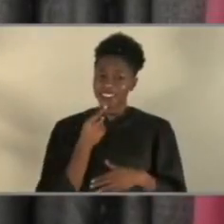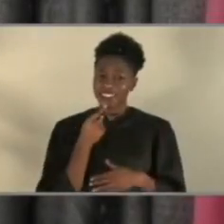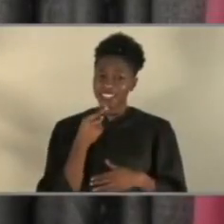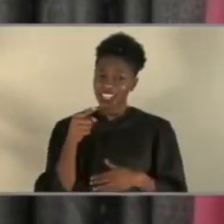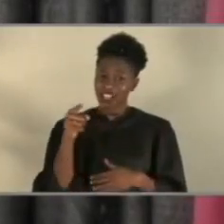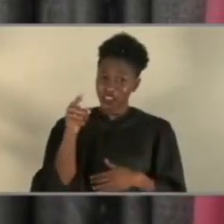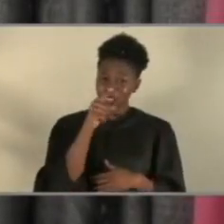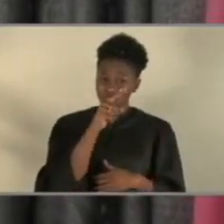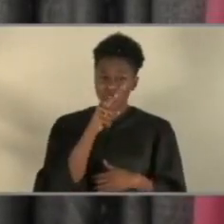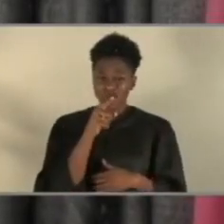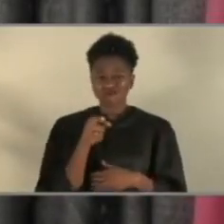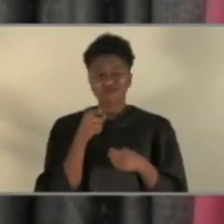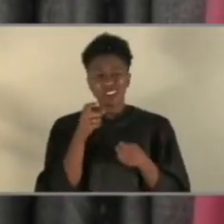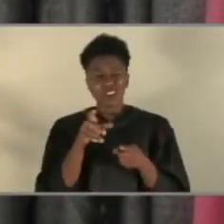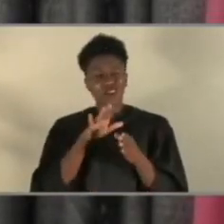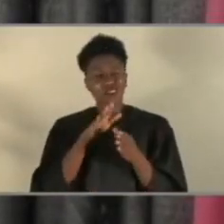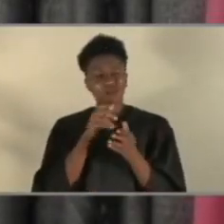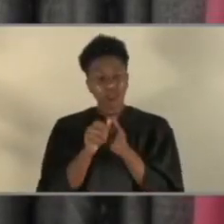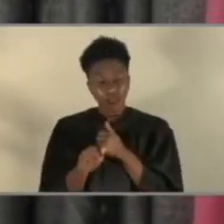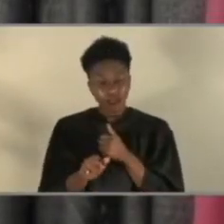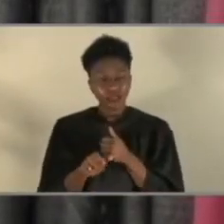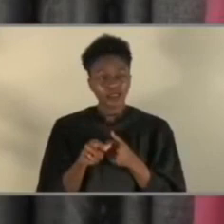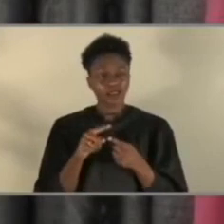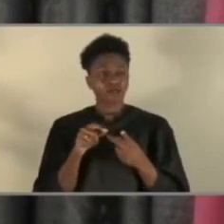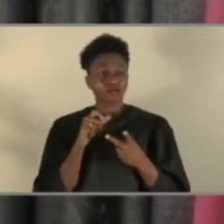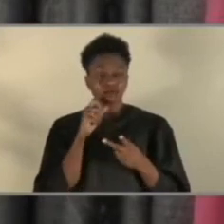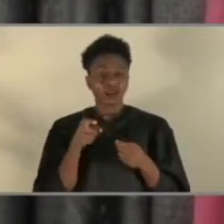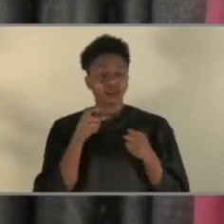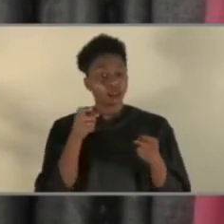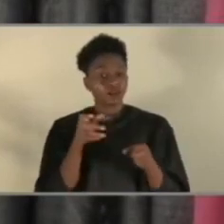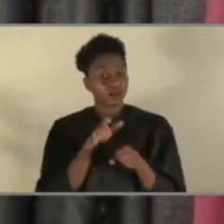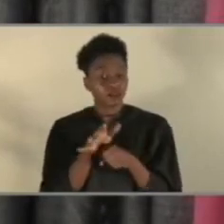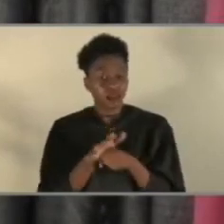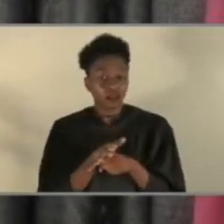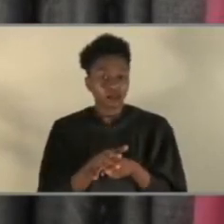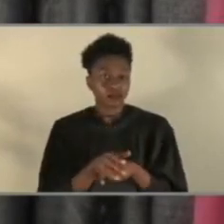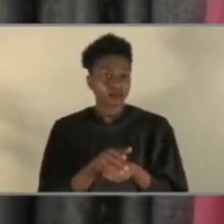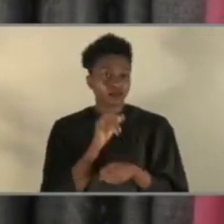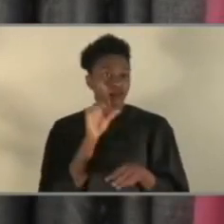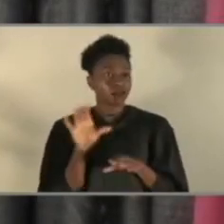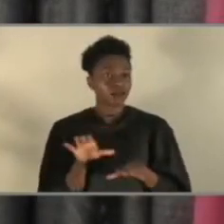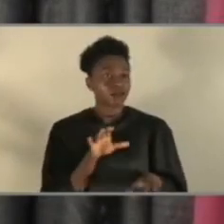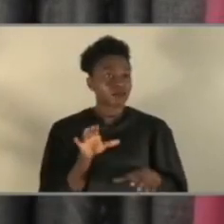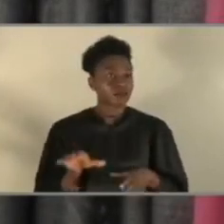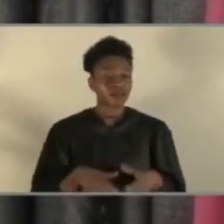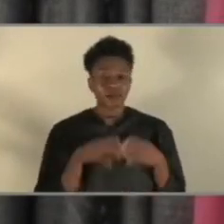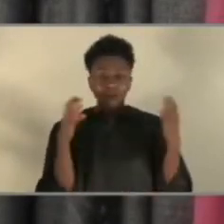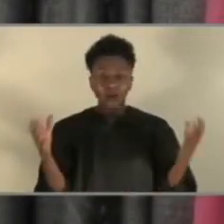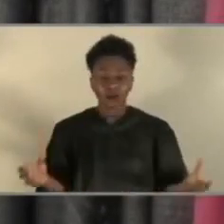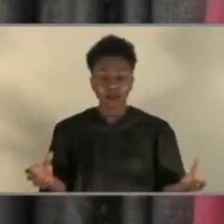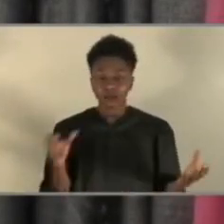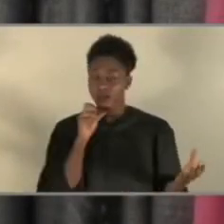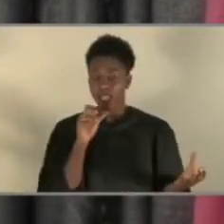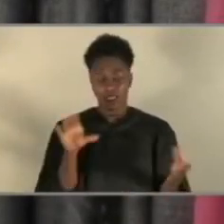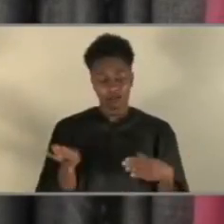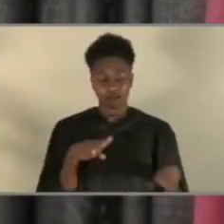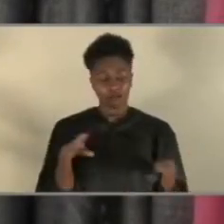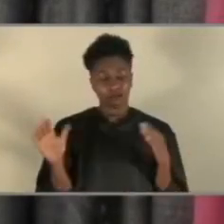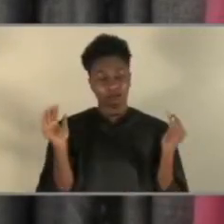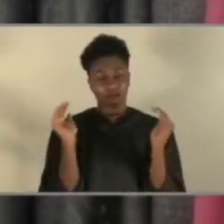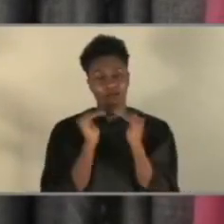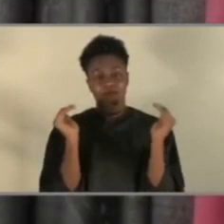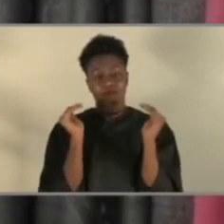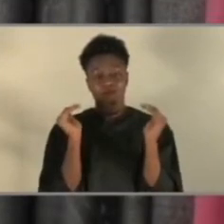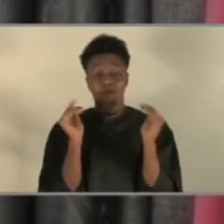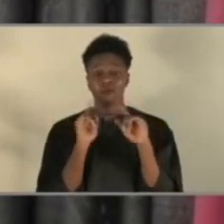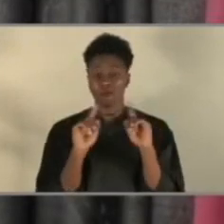slighted, shortchanged, done a disservice, or even treated unfairly. Well, I'm here to tell